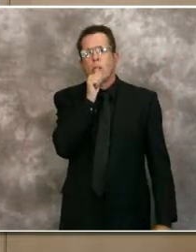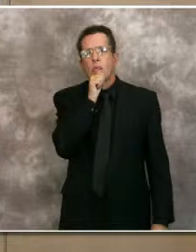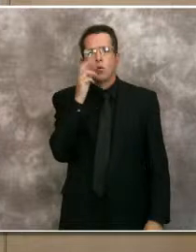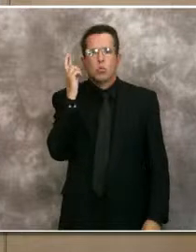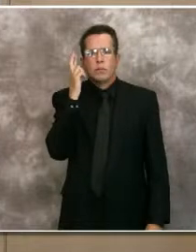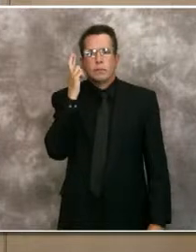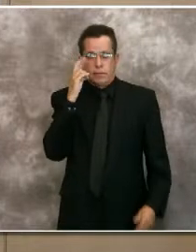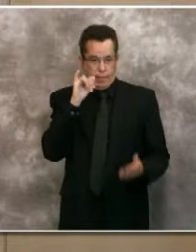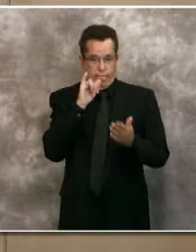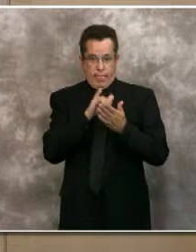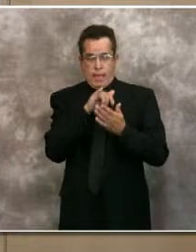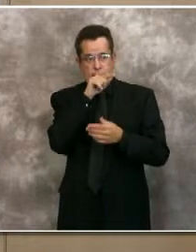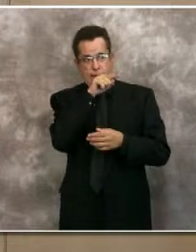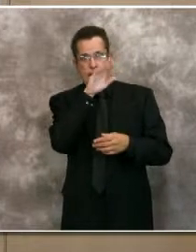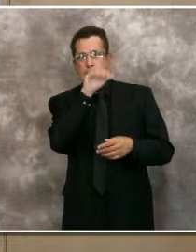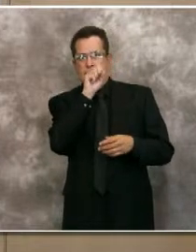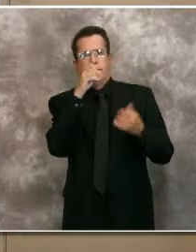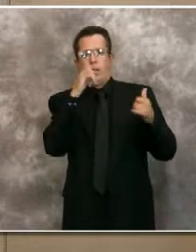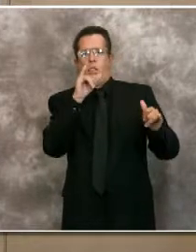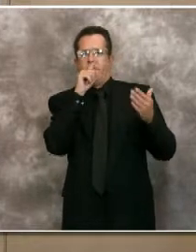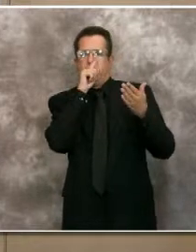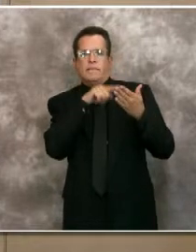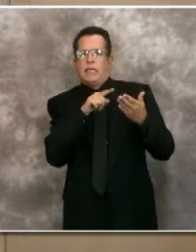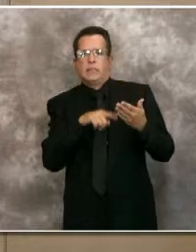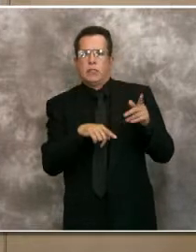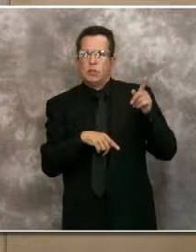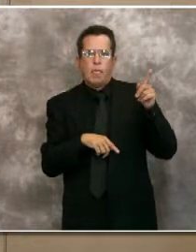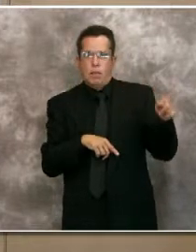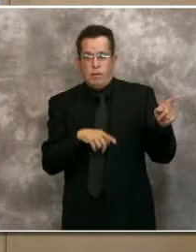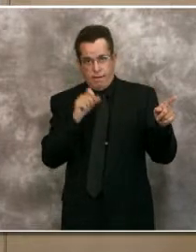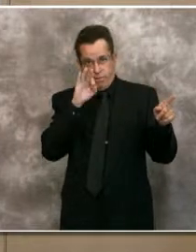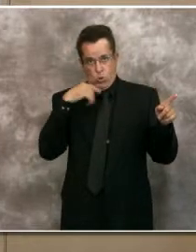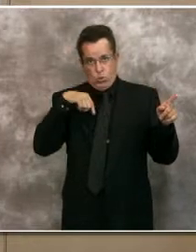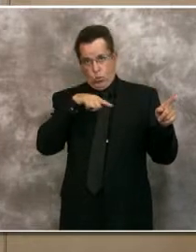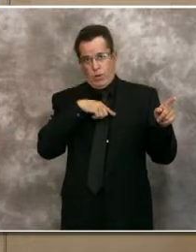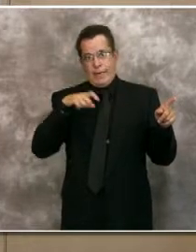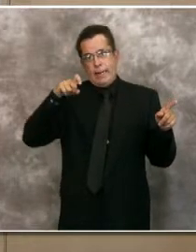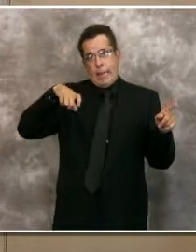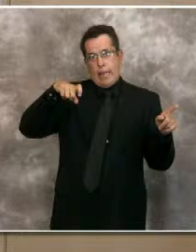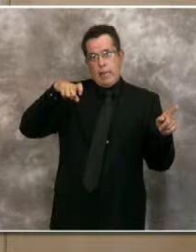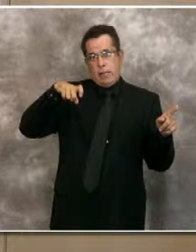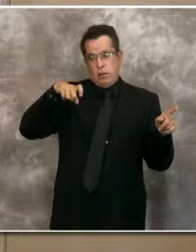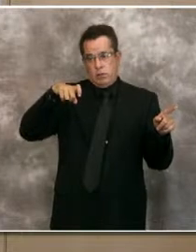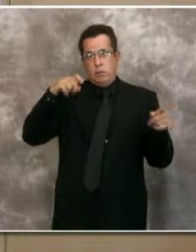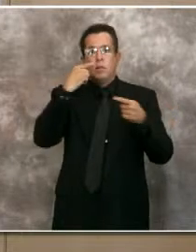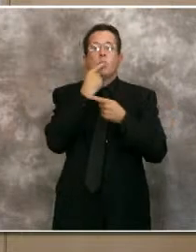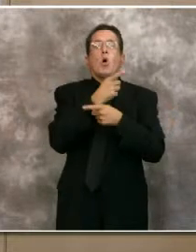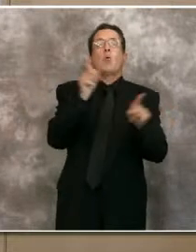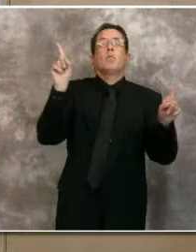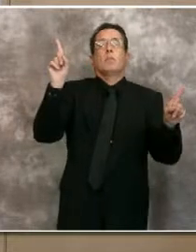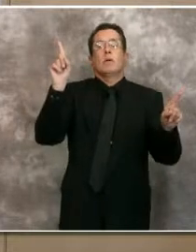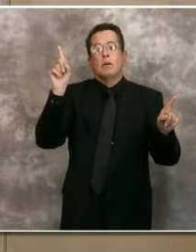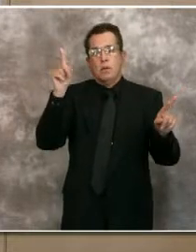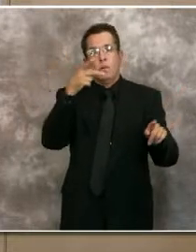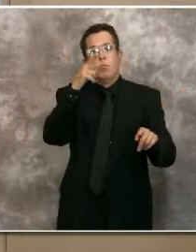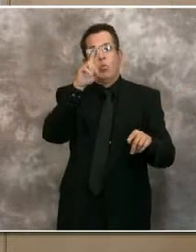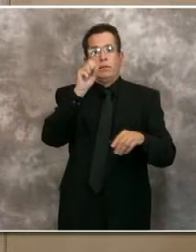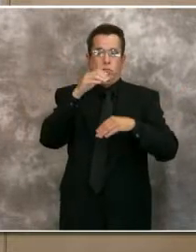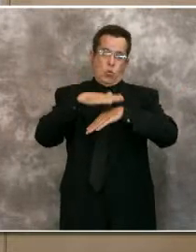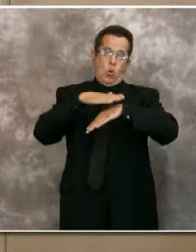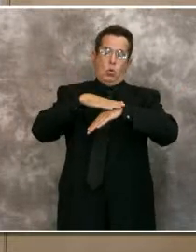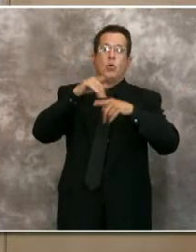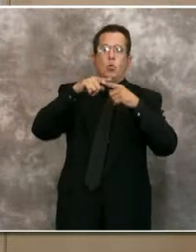first of all, that case is under investigation. If we need to issue a press release to let people know about